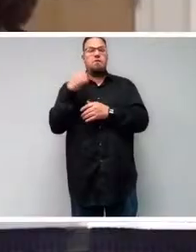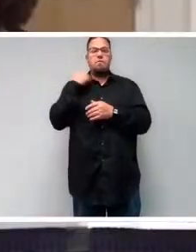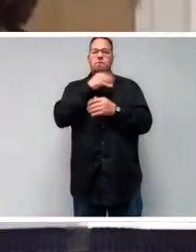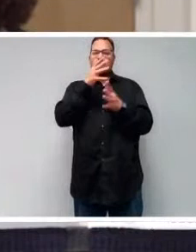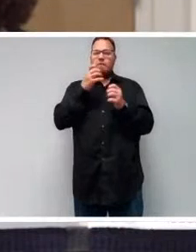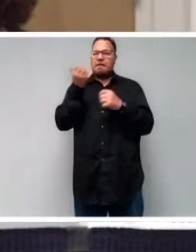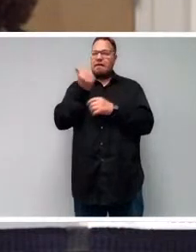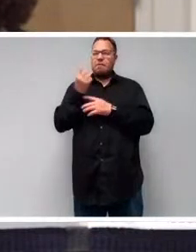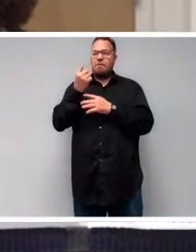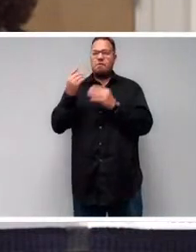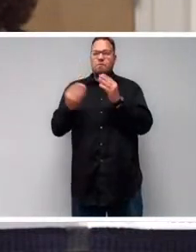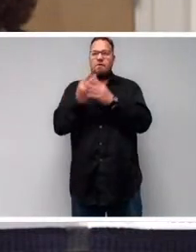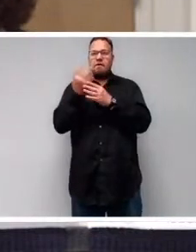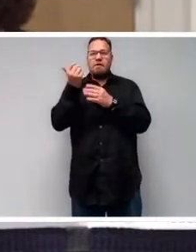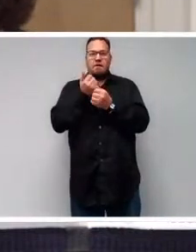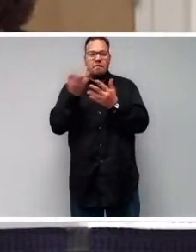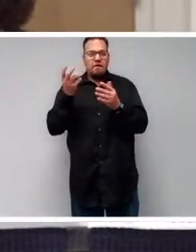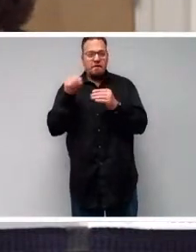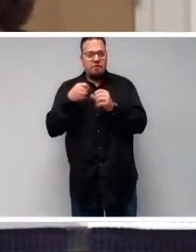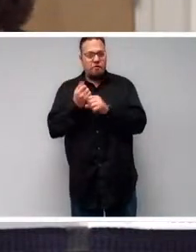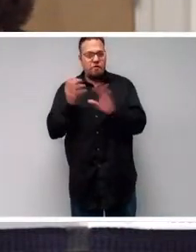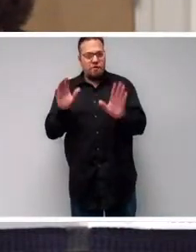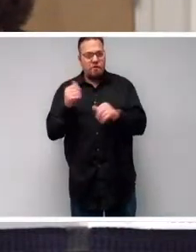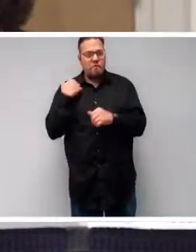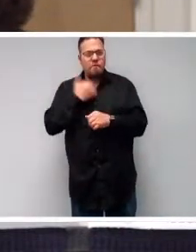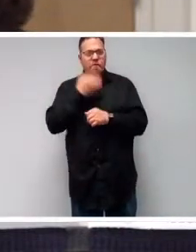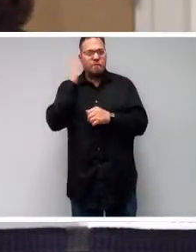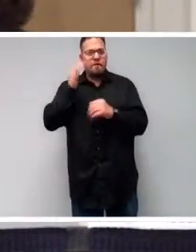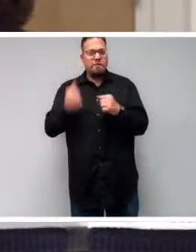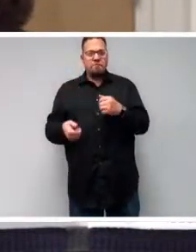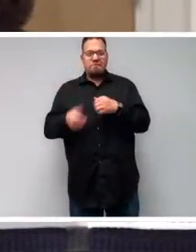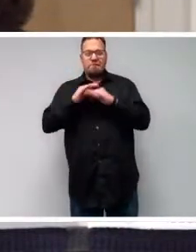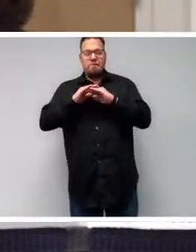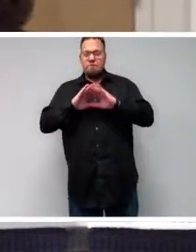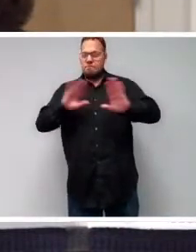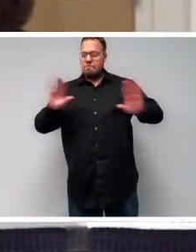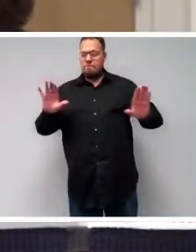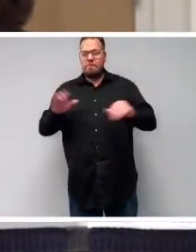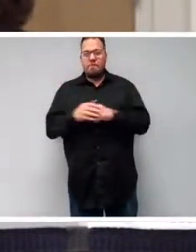growing anything here. Yeah. We're going to cap that. That's okay. The point.